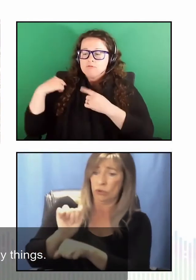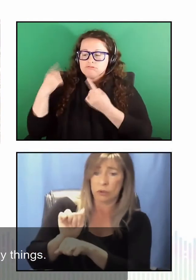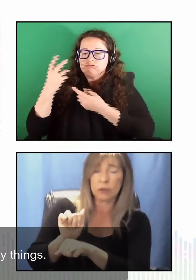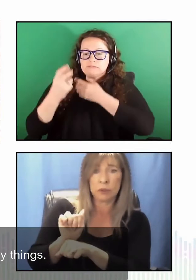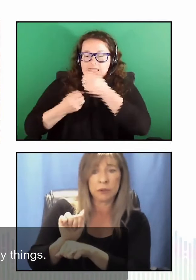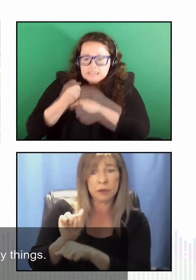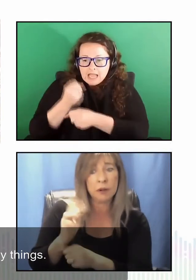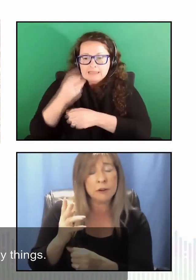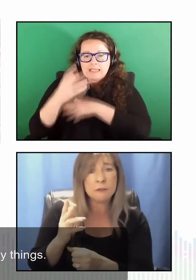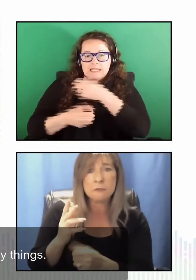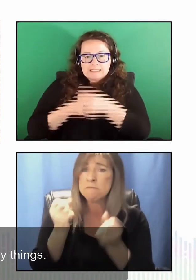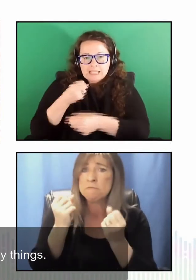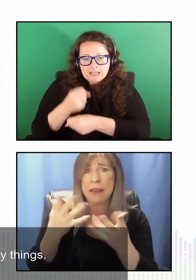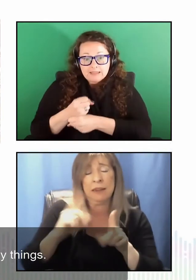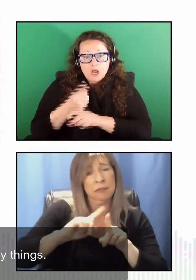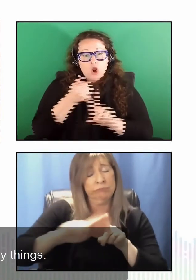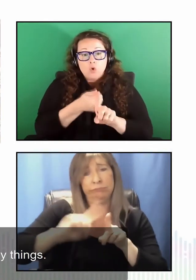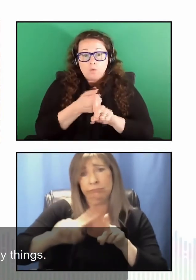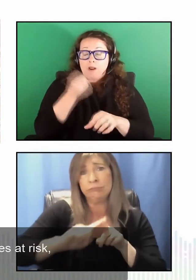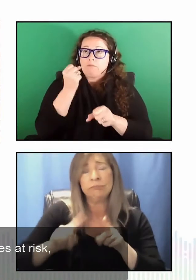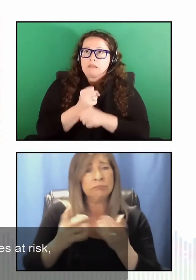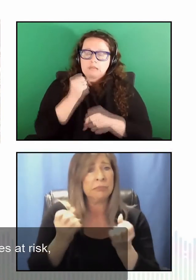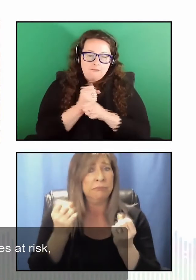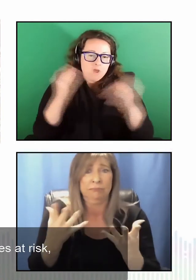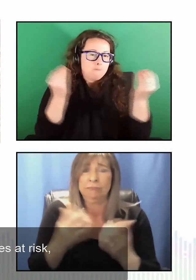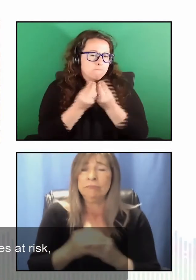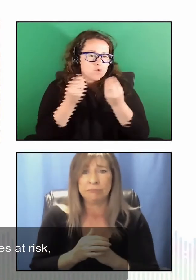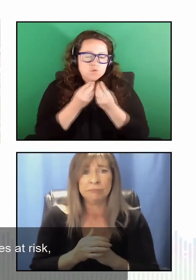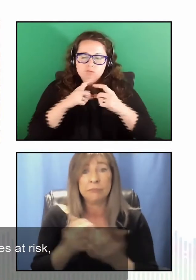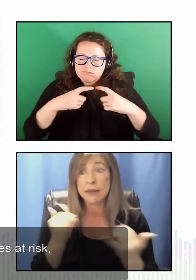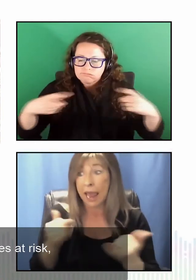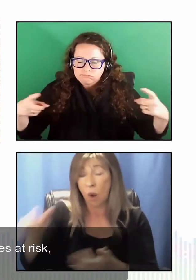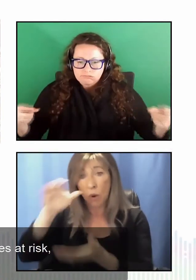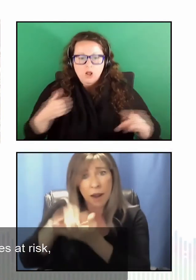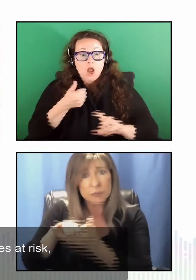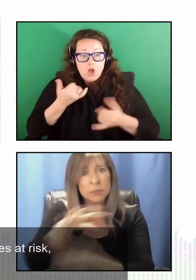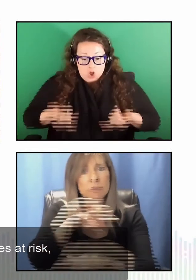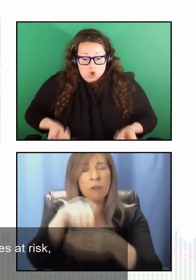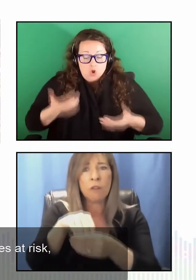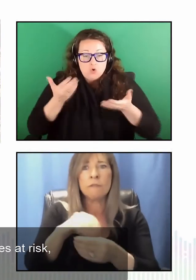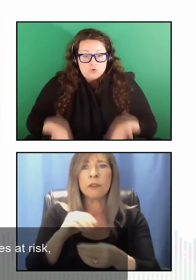he's worked on many things. He's now involved in the